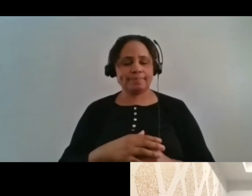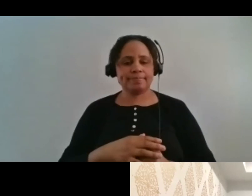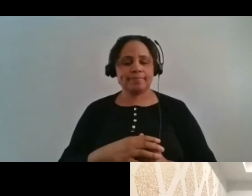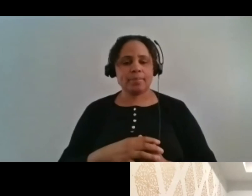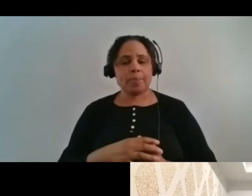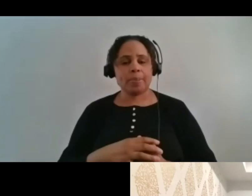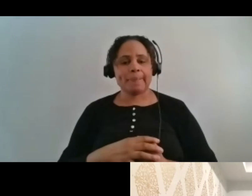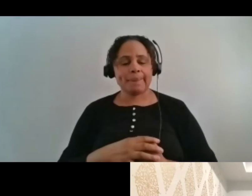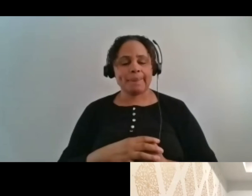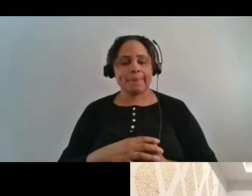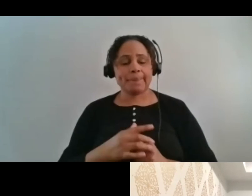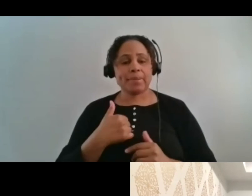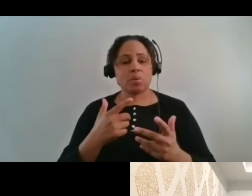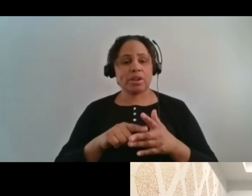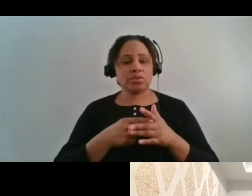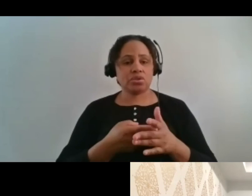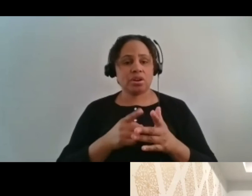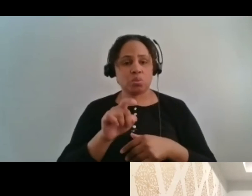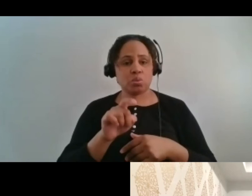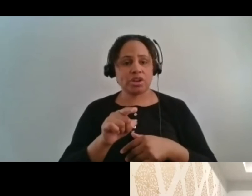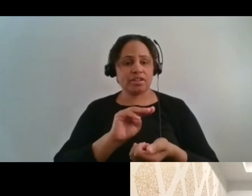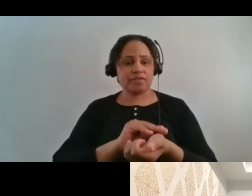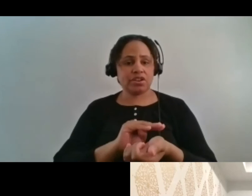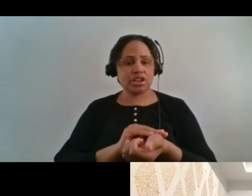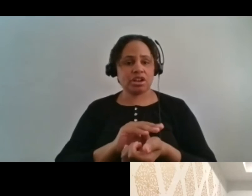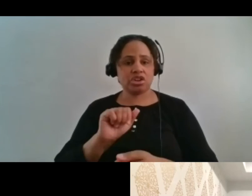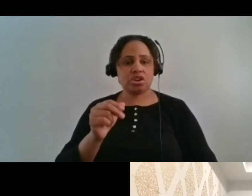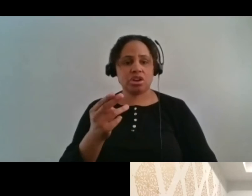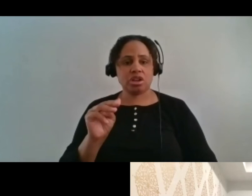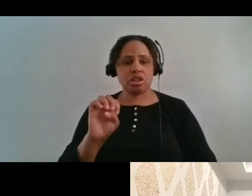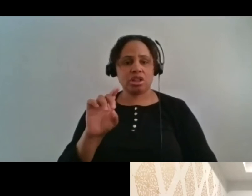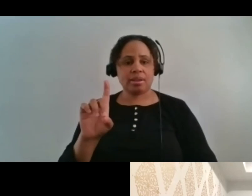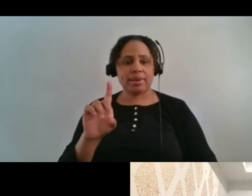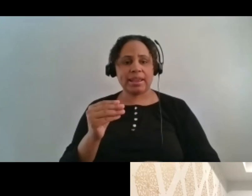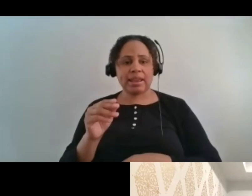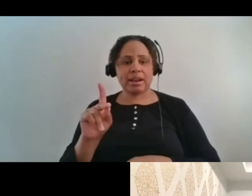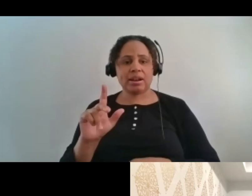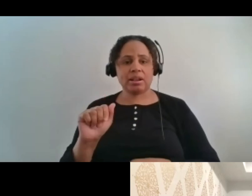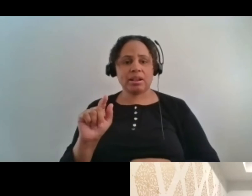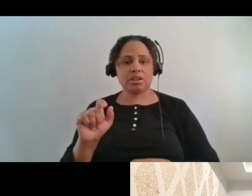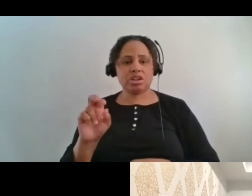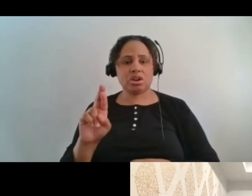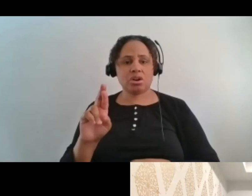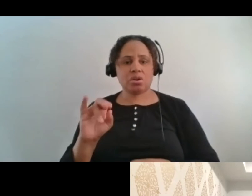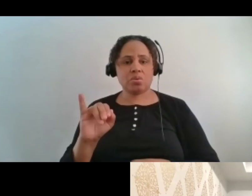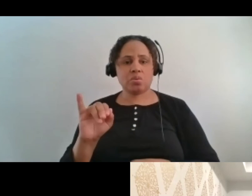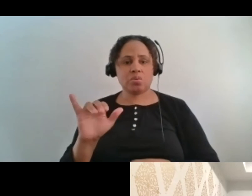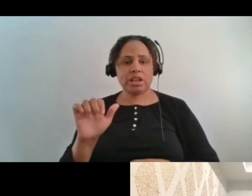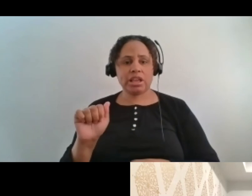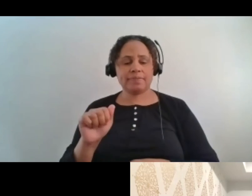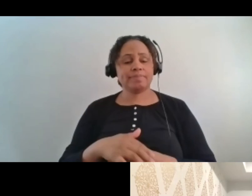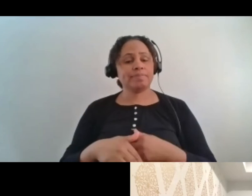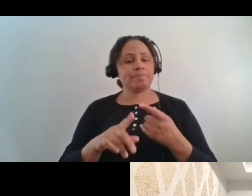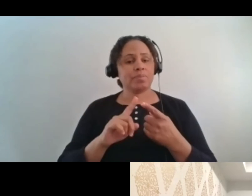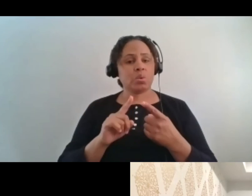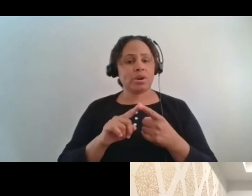start off with a question for Doctors Ahmed and Katariya. One of the things that's really common within our